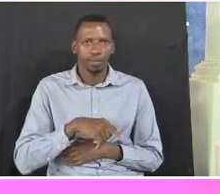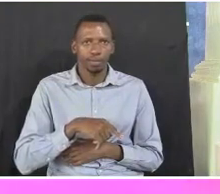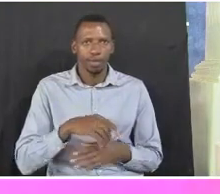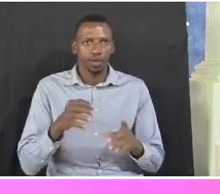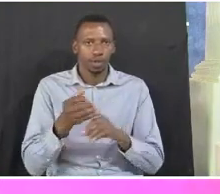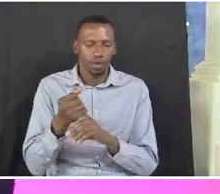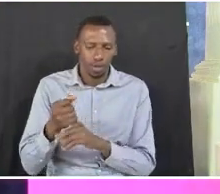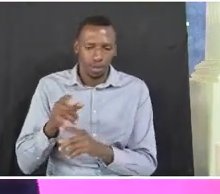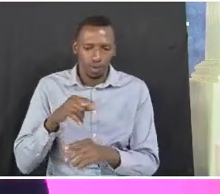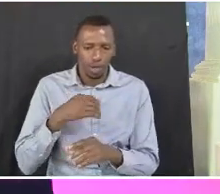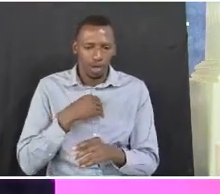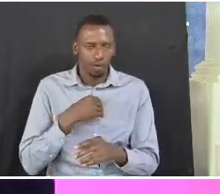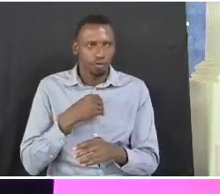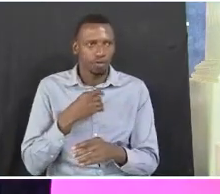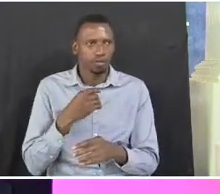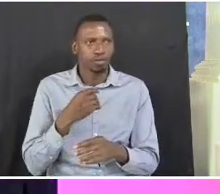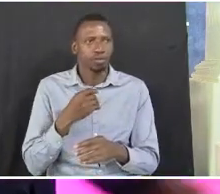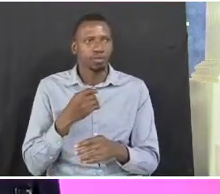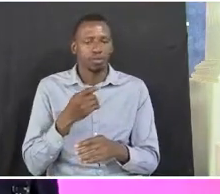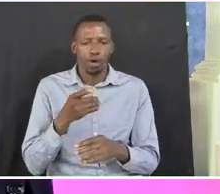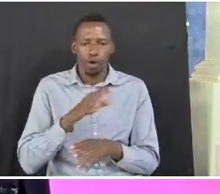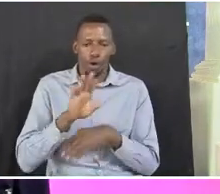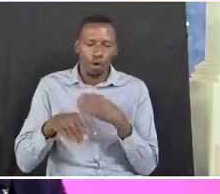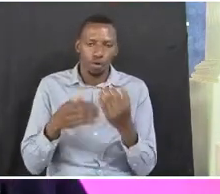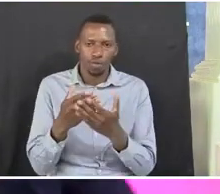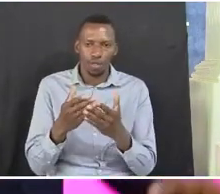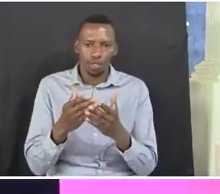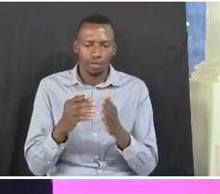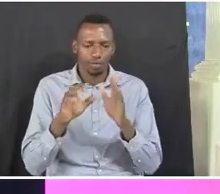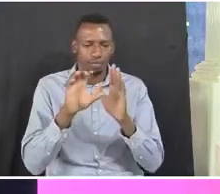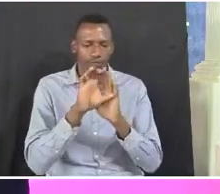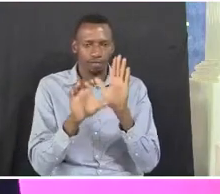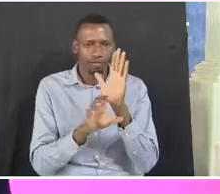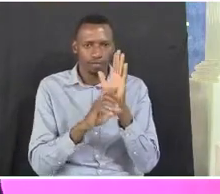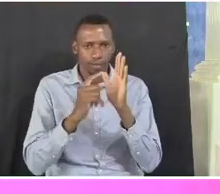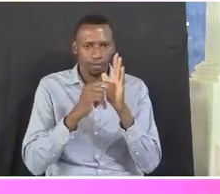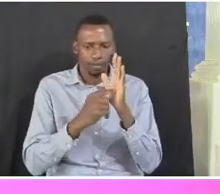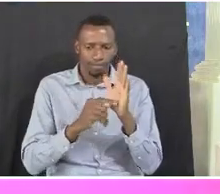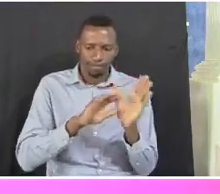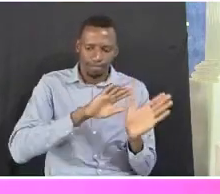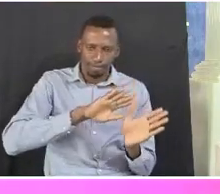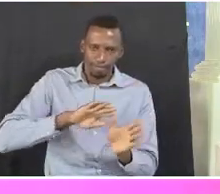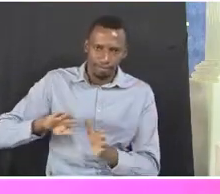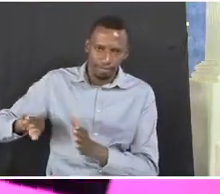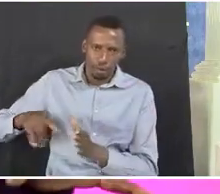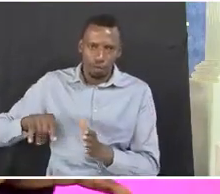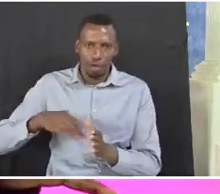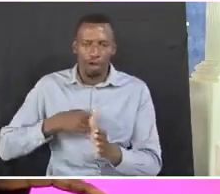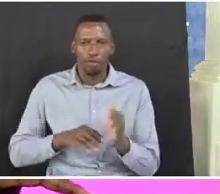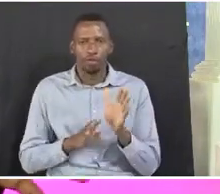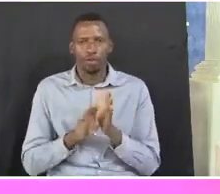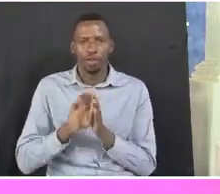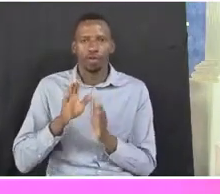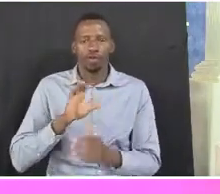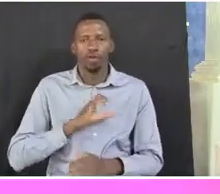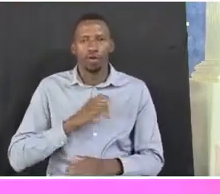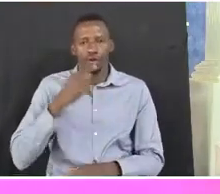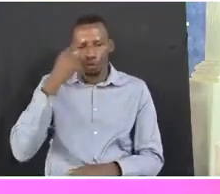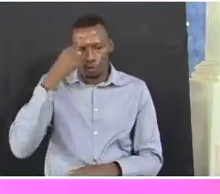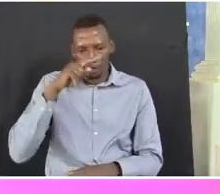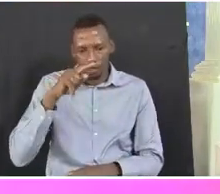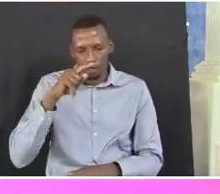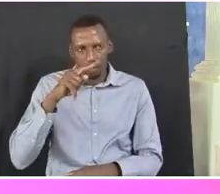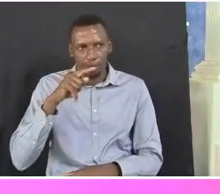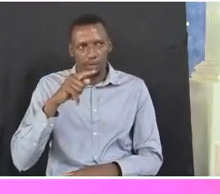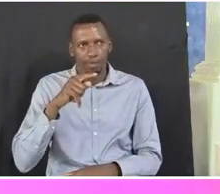put all those instructions aside. We have developed our own policies. We have